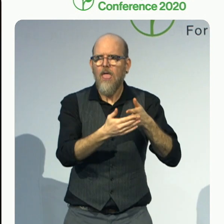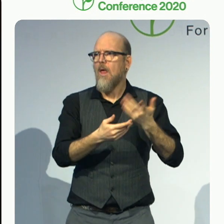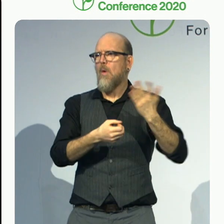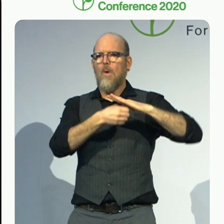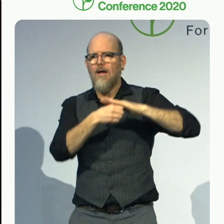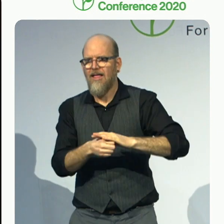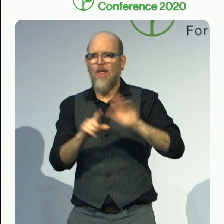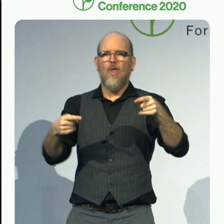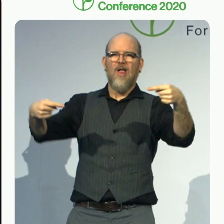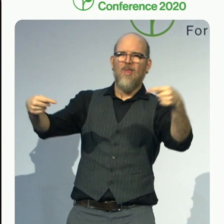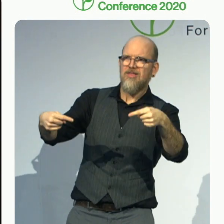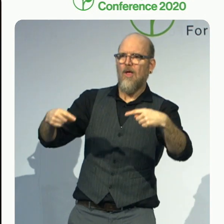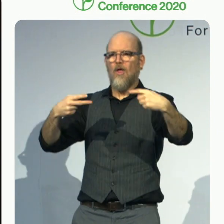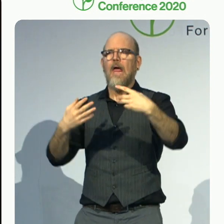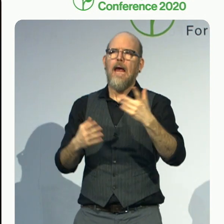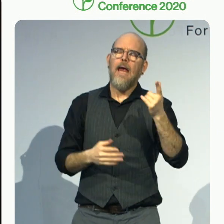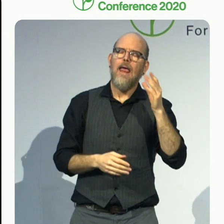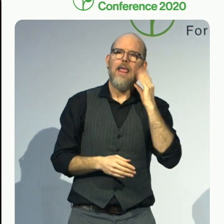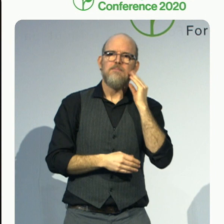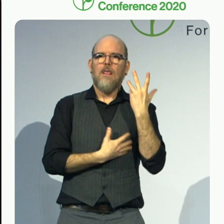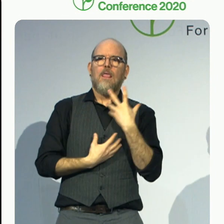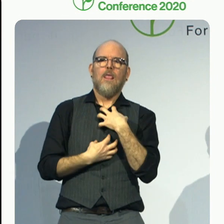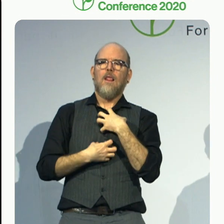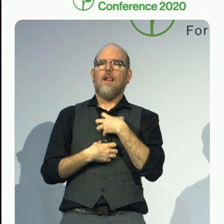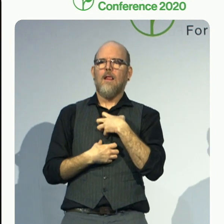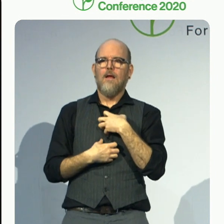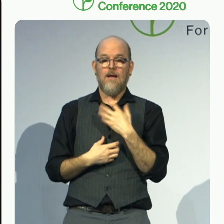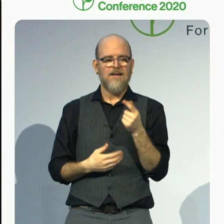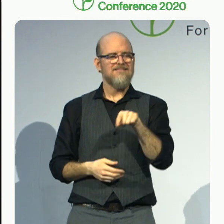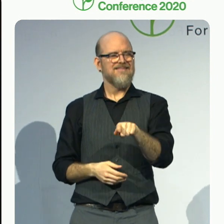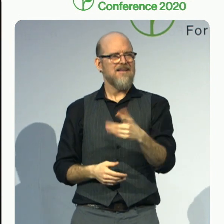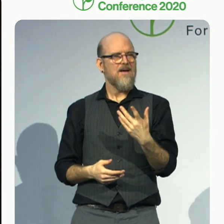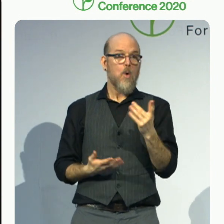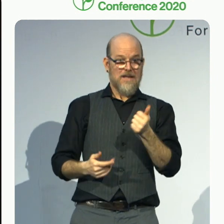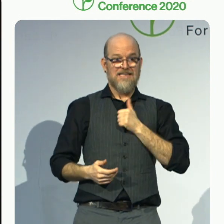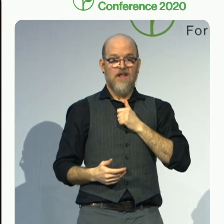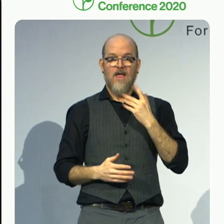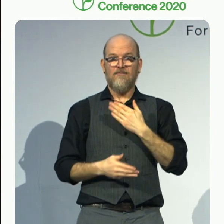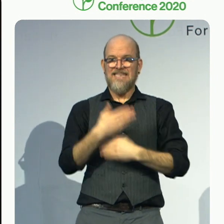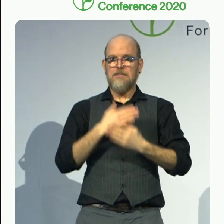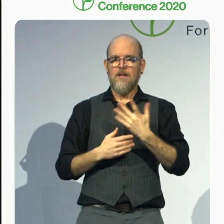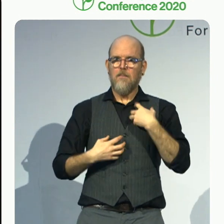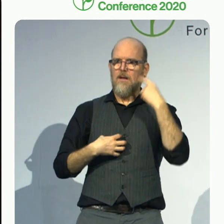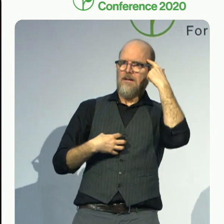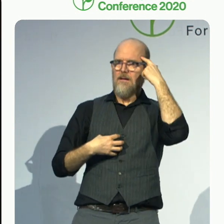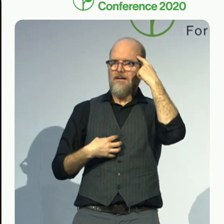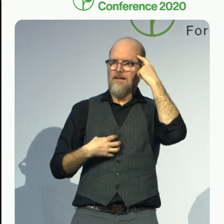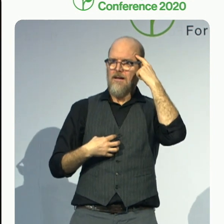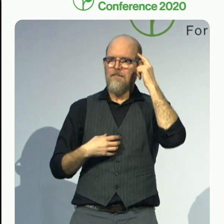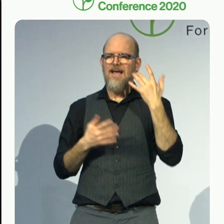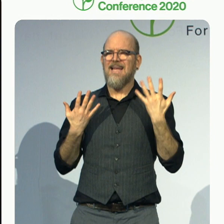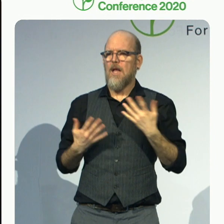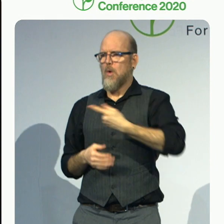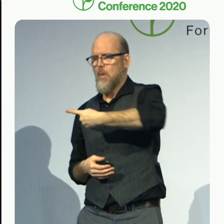of pupils with disabilities. And so we need to create, and I think we will succeed